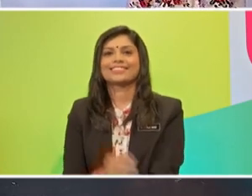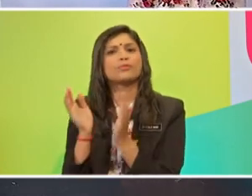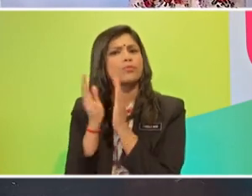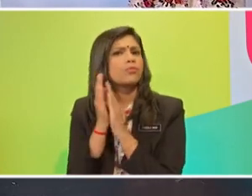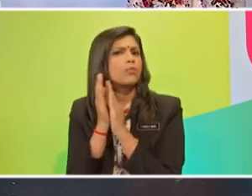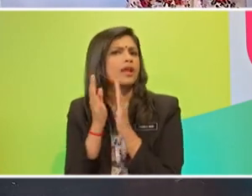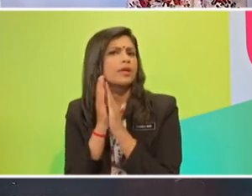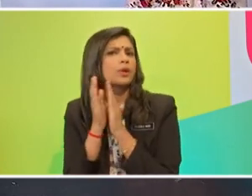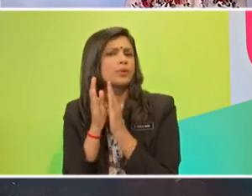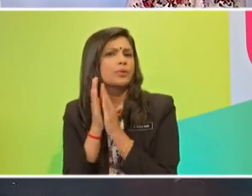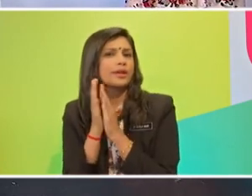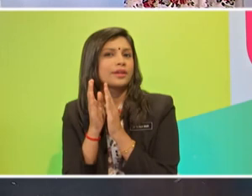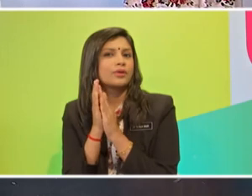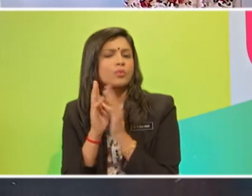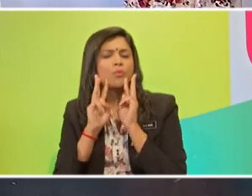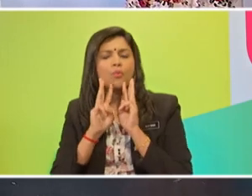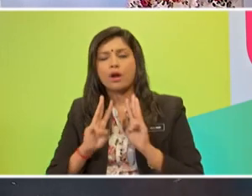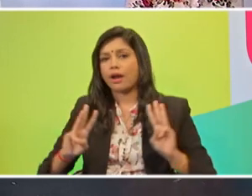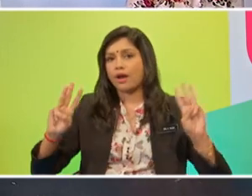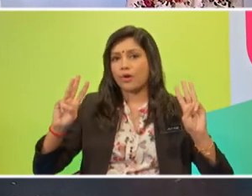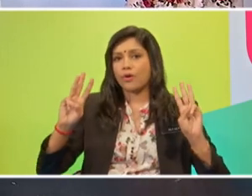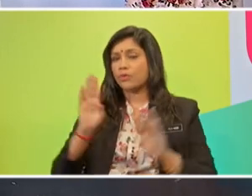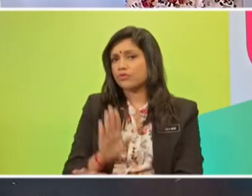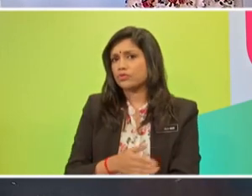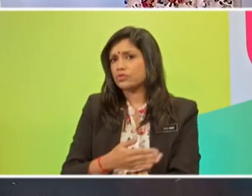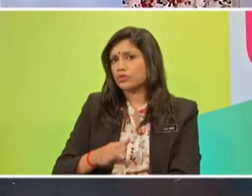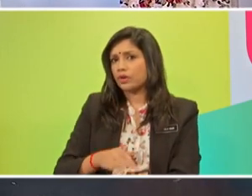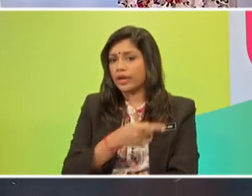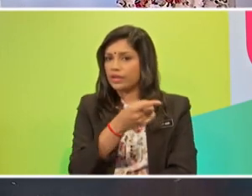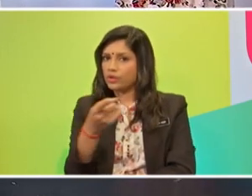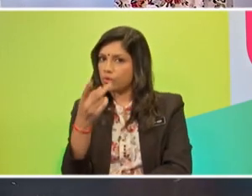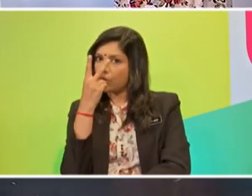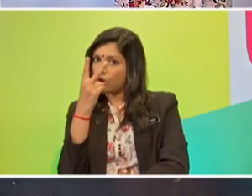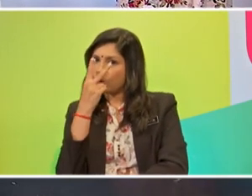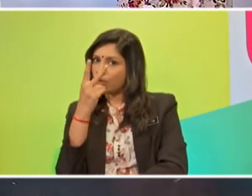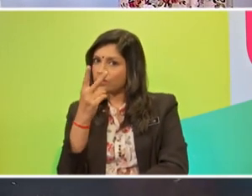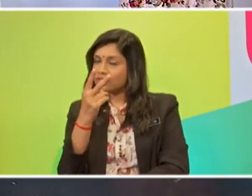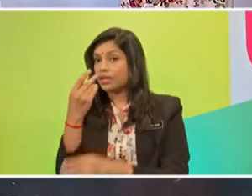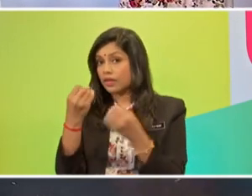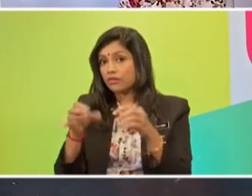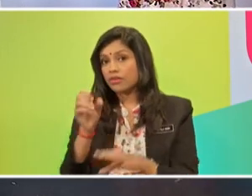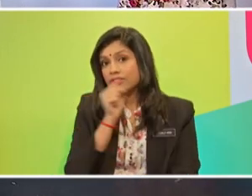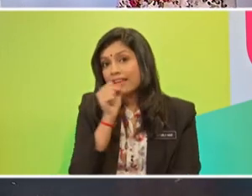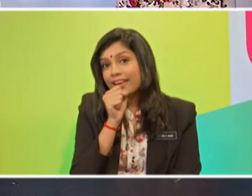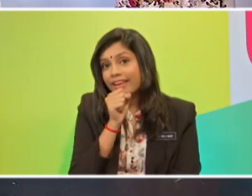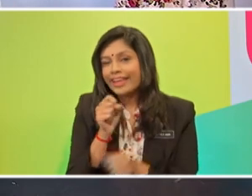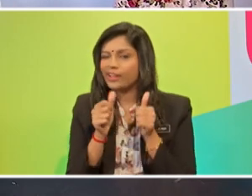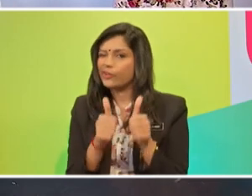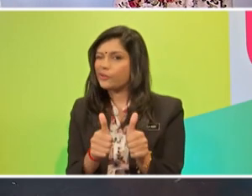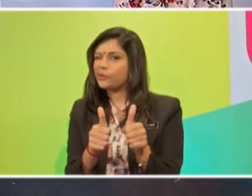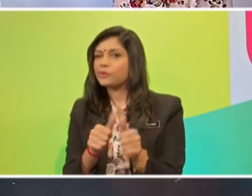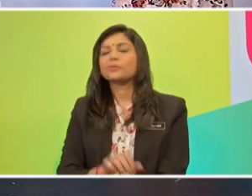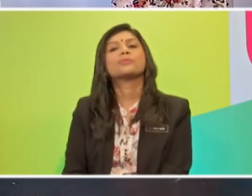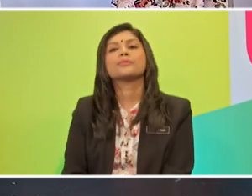Wow, what a wonderful song, and hopefully those of you watching at home also sung together with us. But right now we're going to take